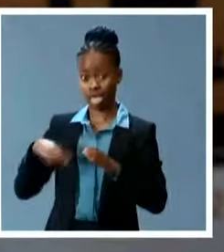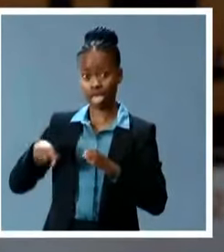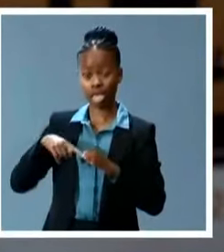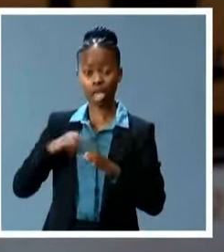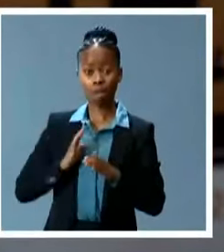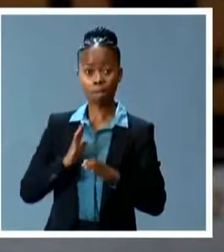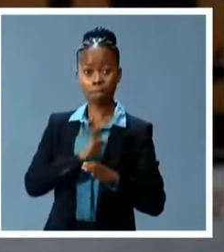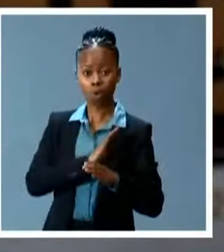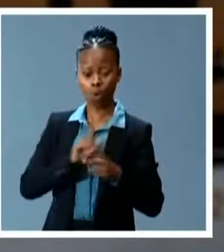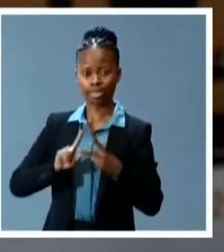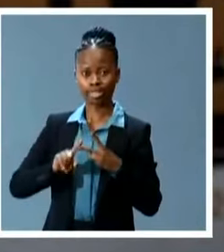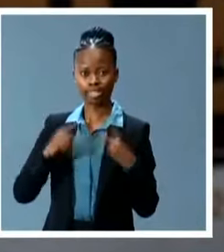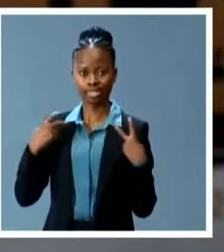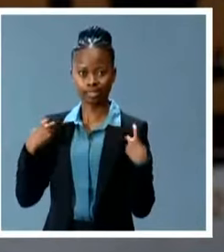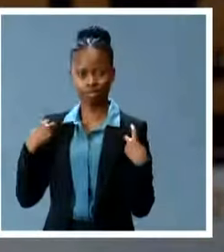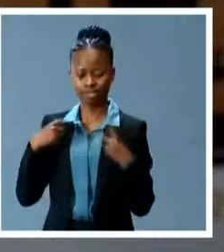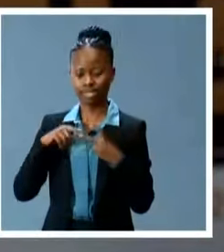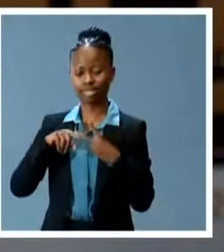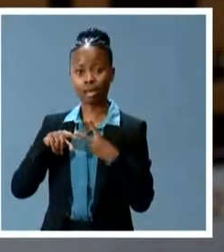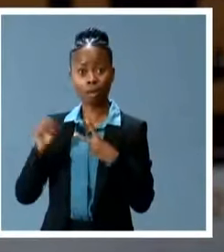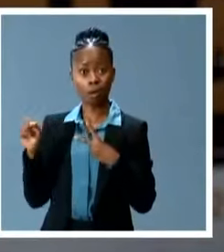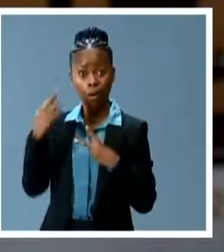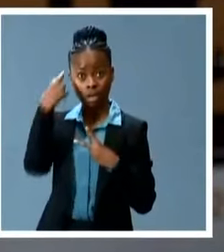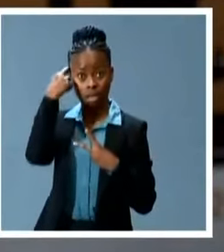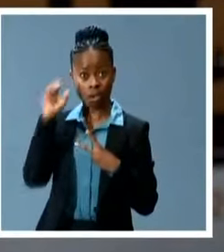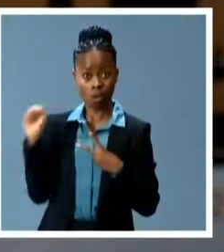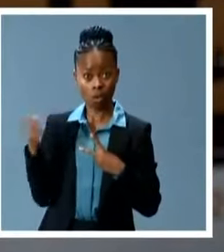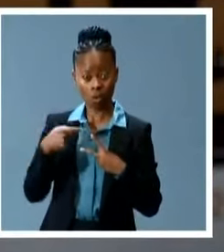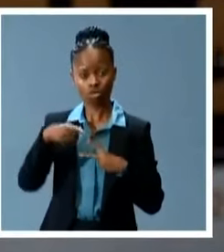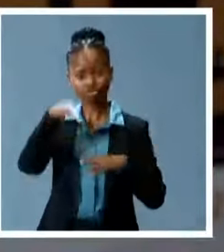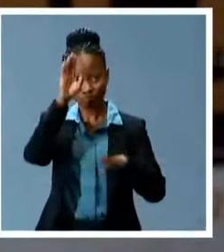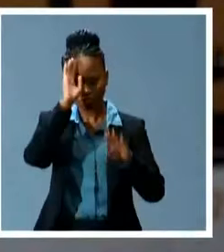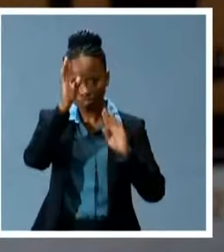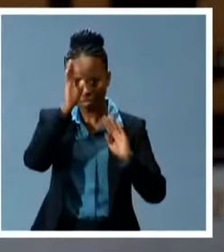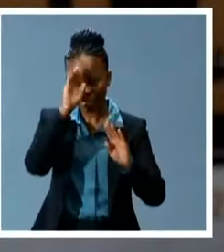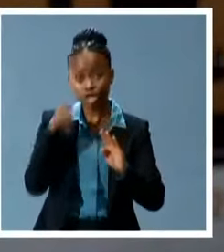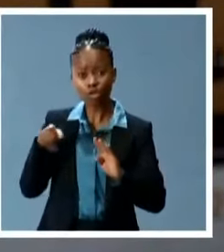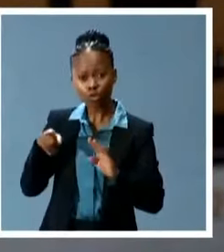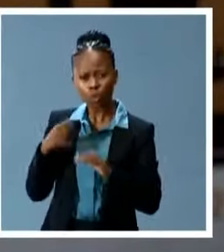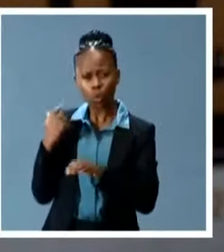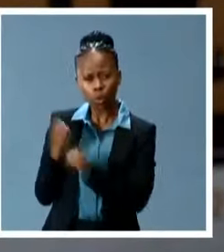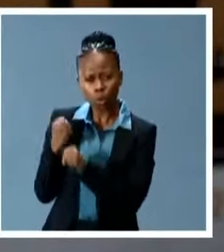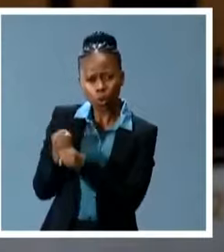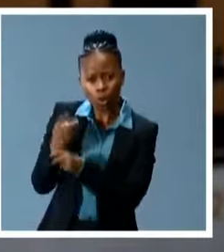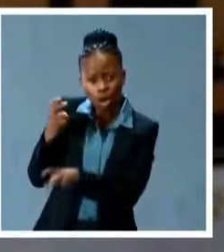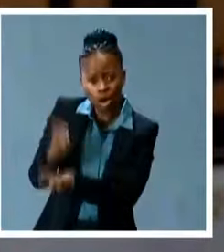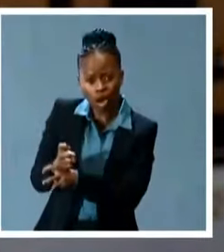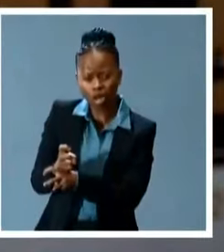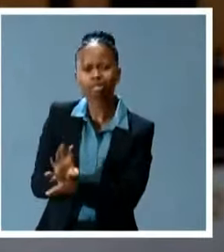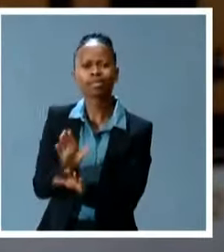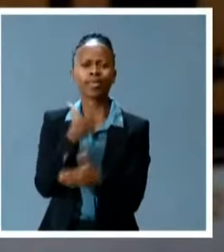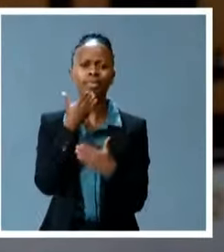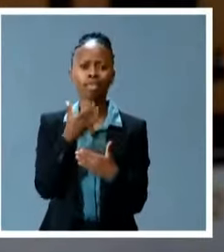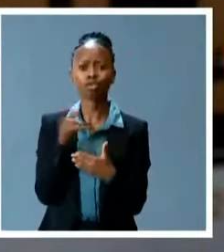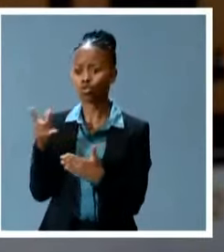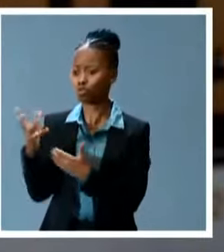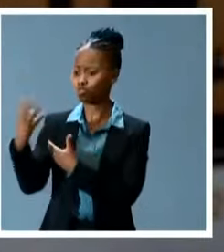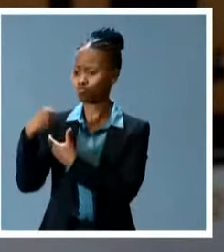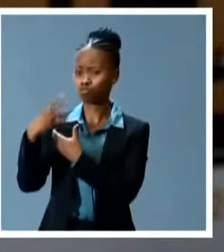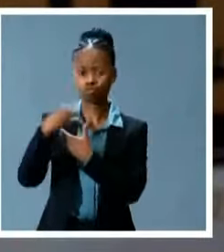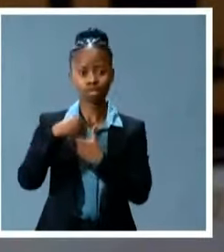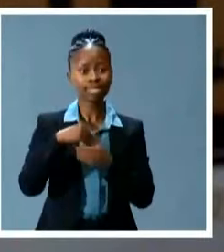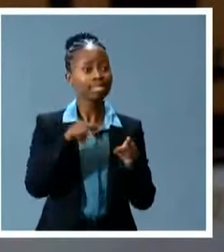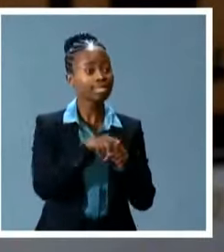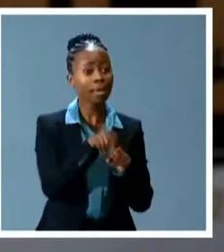for supporting the 18th Nelson Mandela Annual Lecture with your participation from wherever